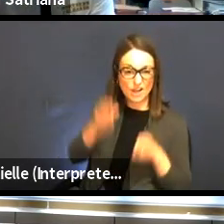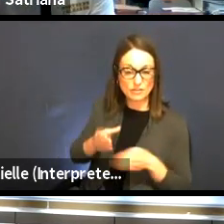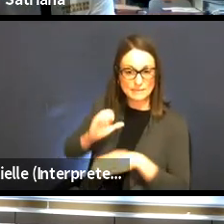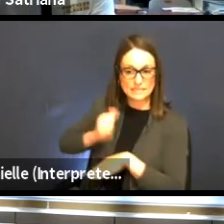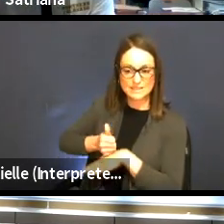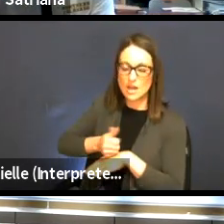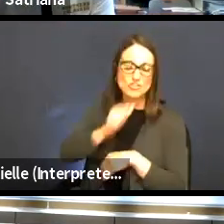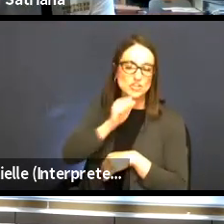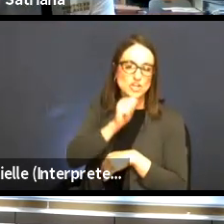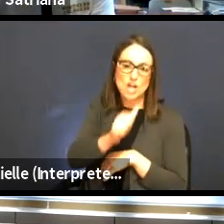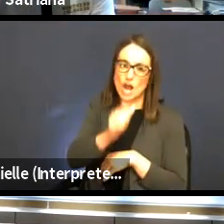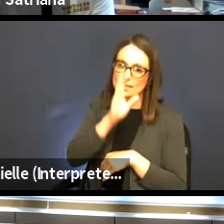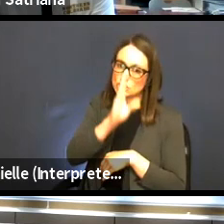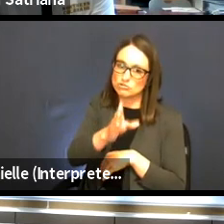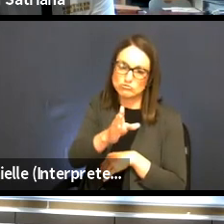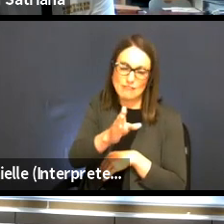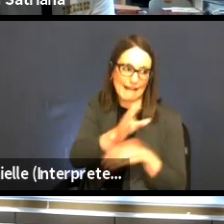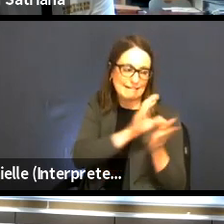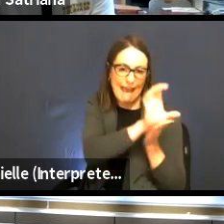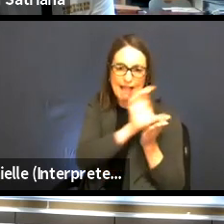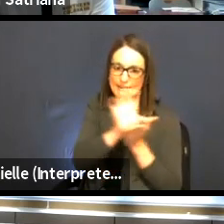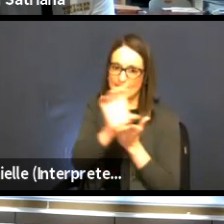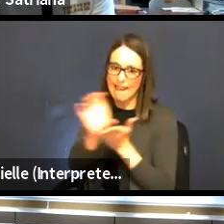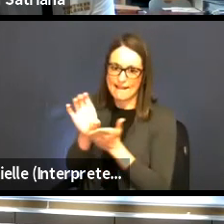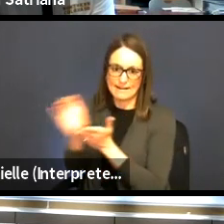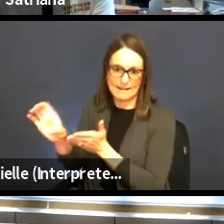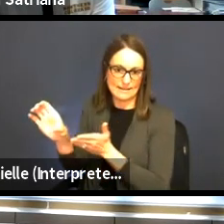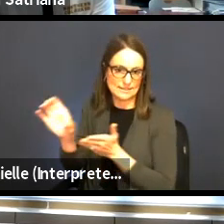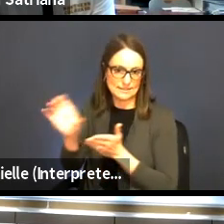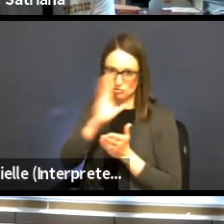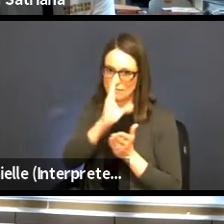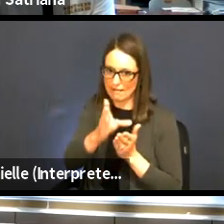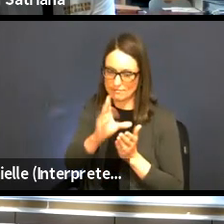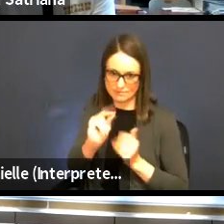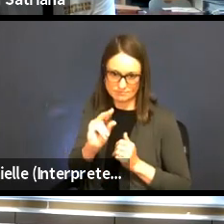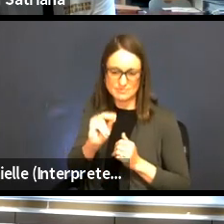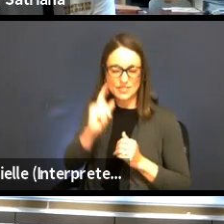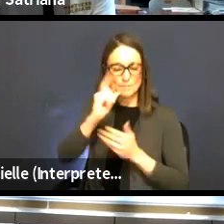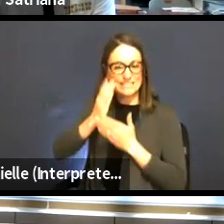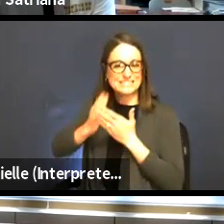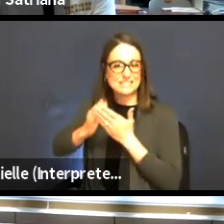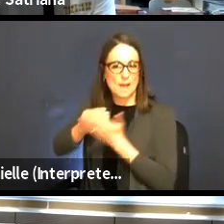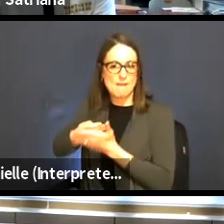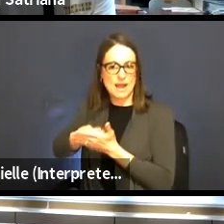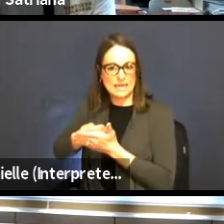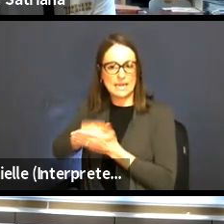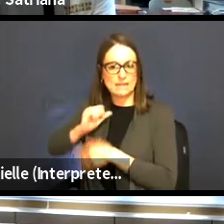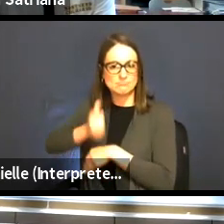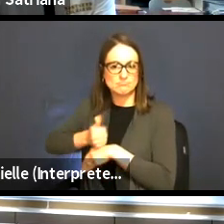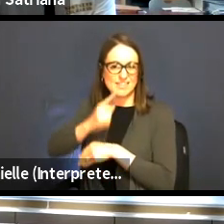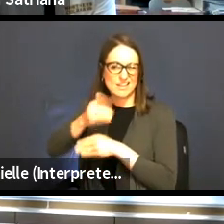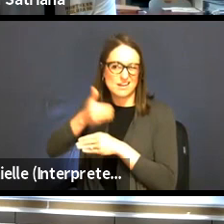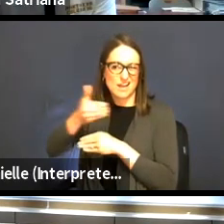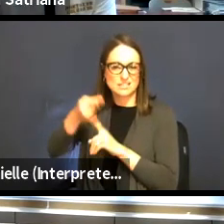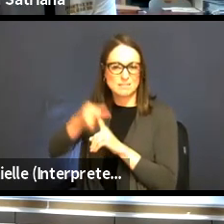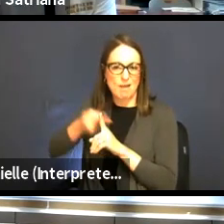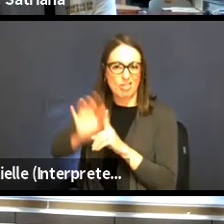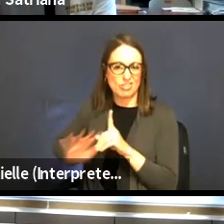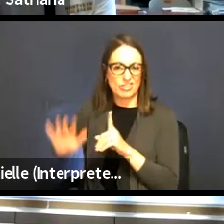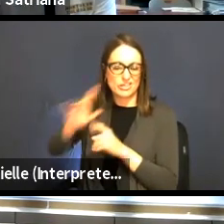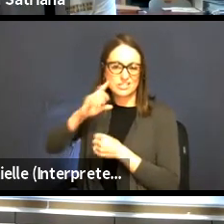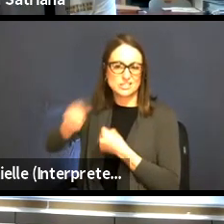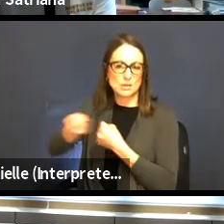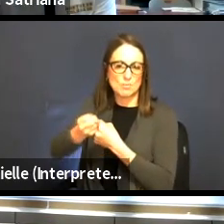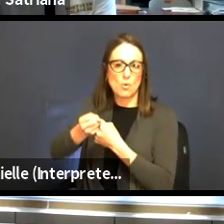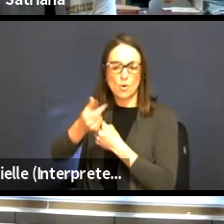particular universities. There's going to be some money set up, I think, in the next month or so to support the actual grant